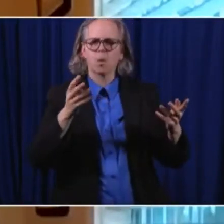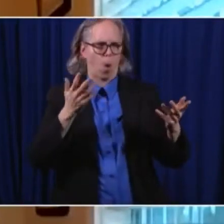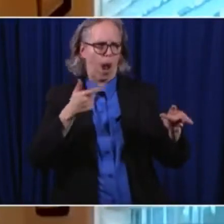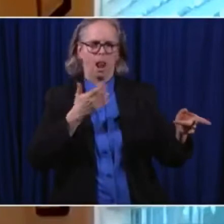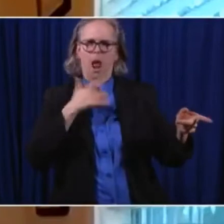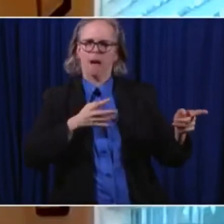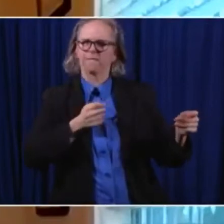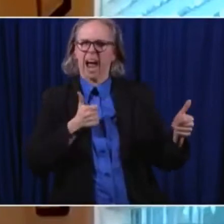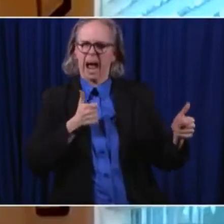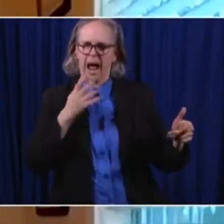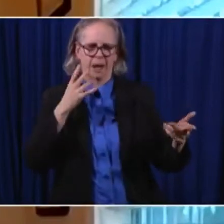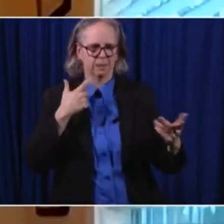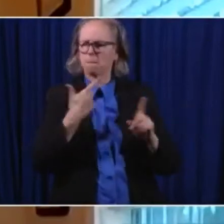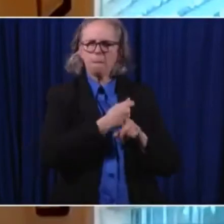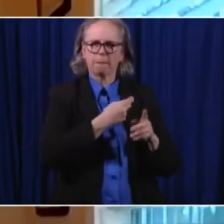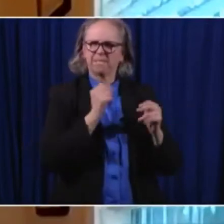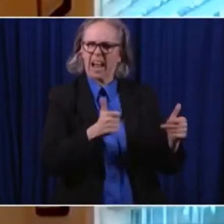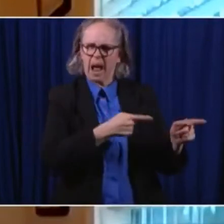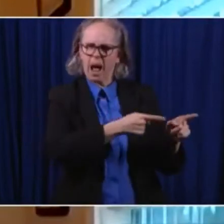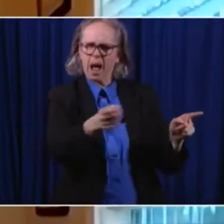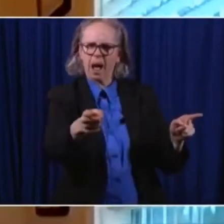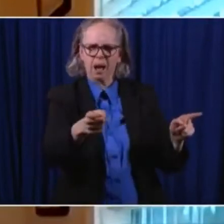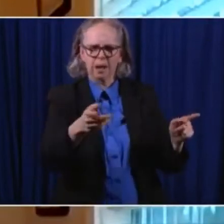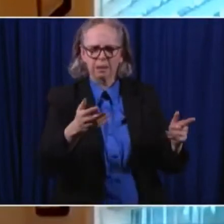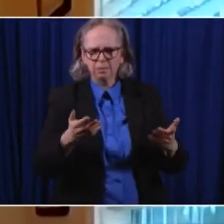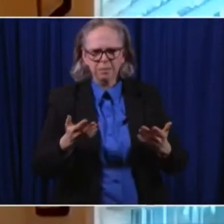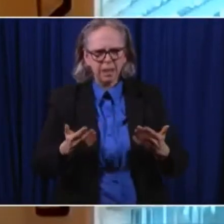that we're worried about today. But I want to